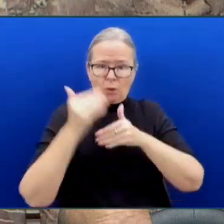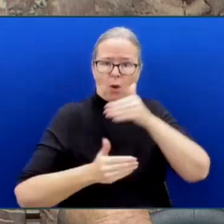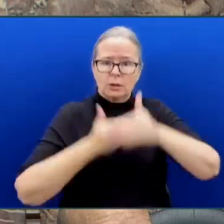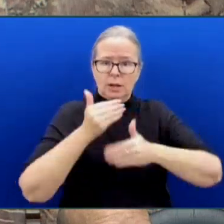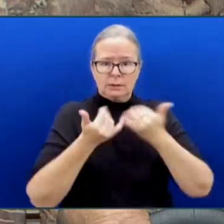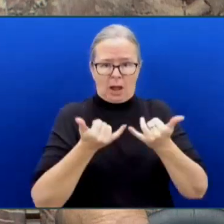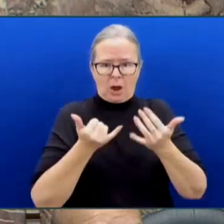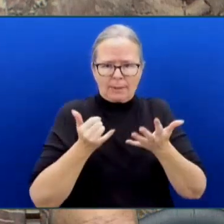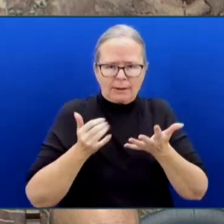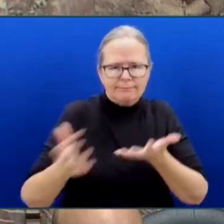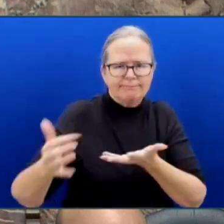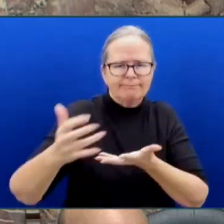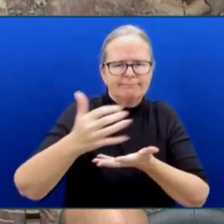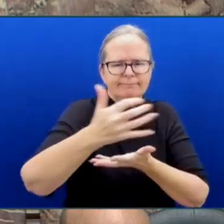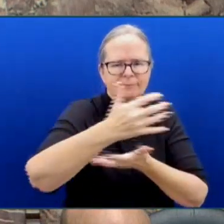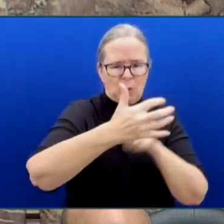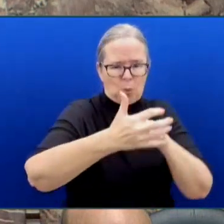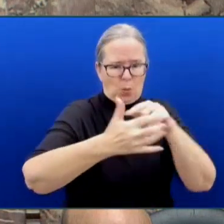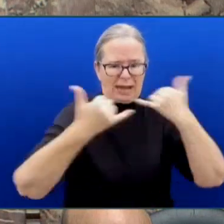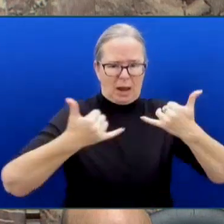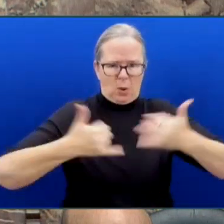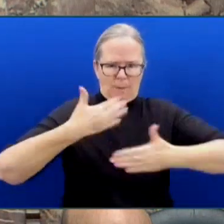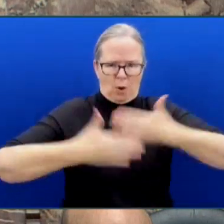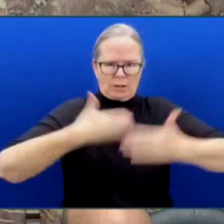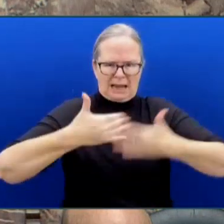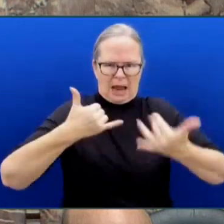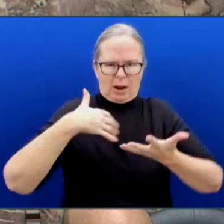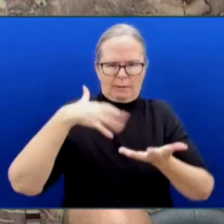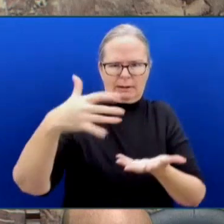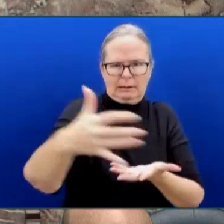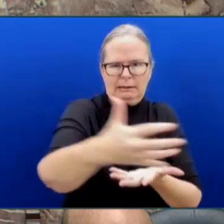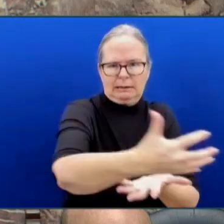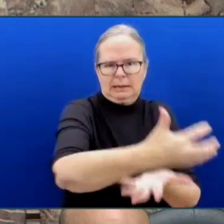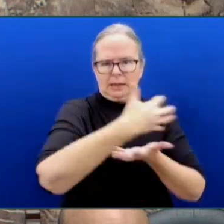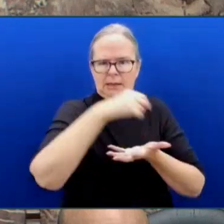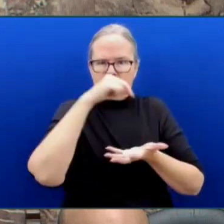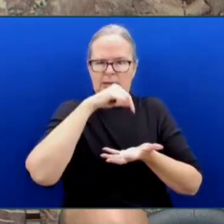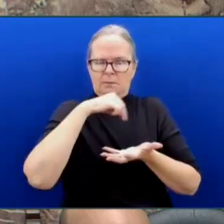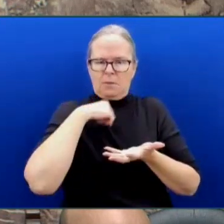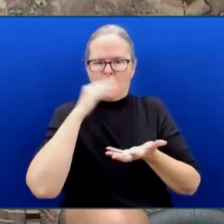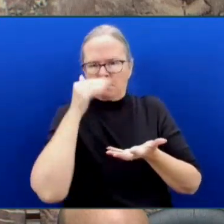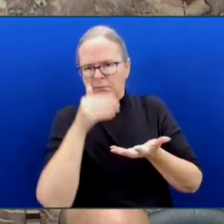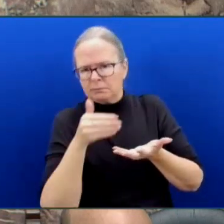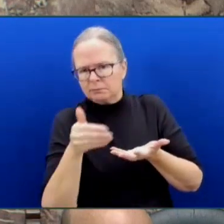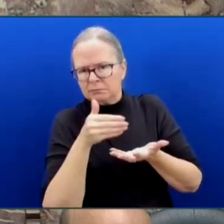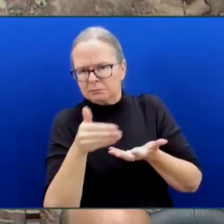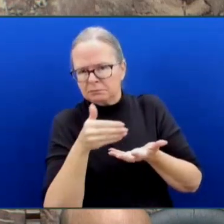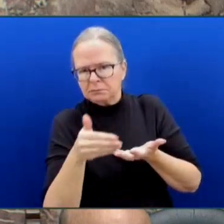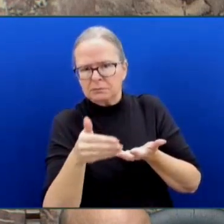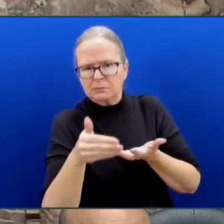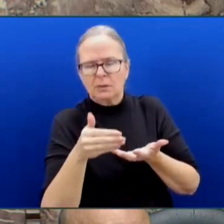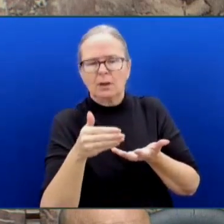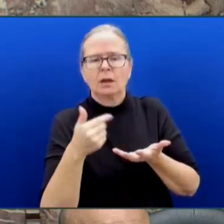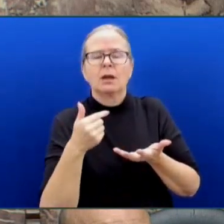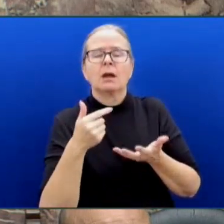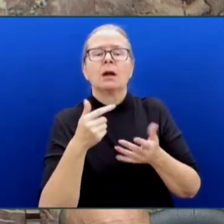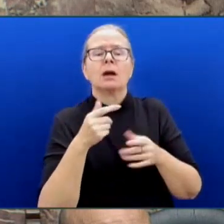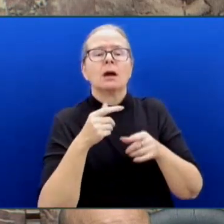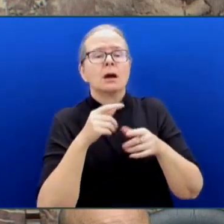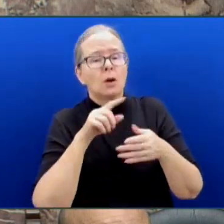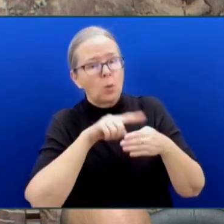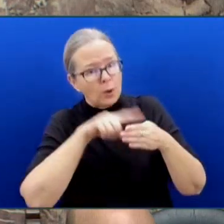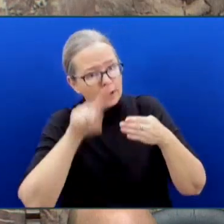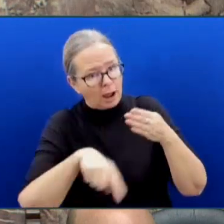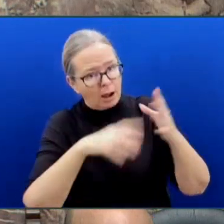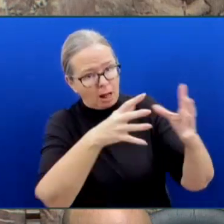I expect that there'll be a role for members of the legislature. I will endeavor to ensure that the member and his colleague are kept